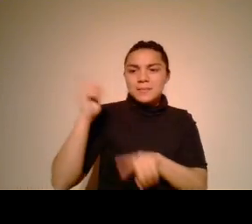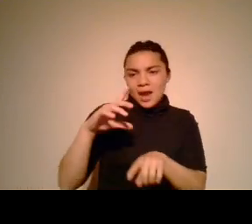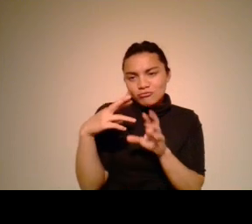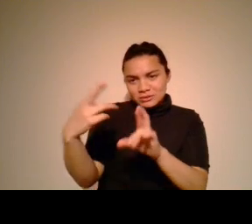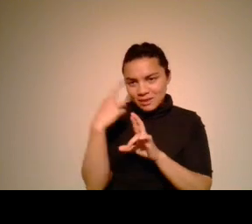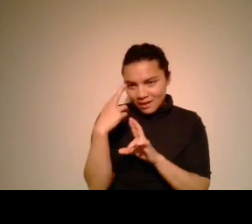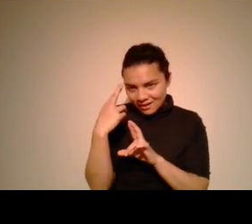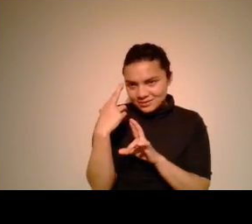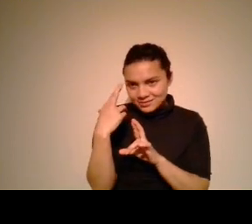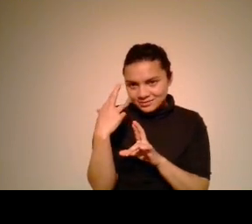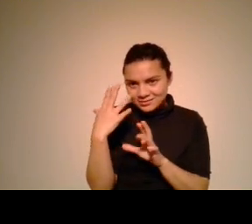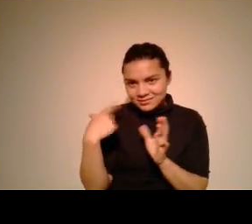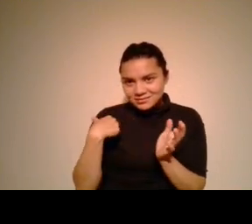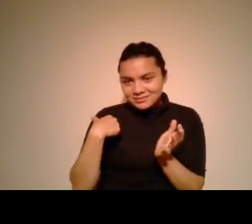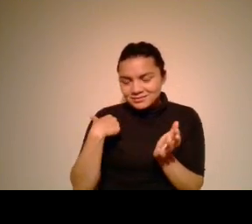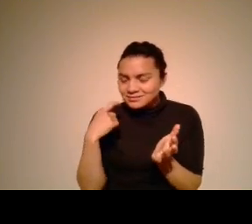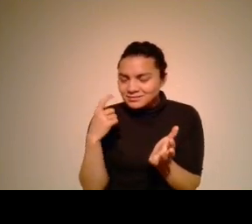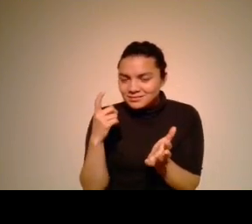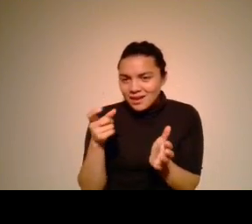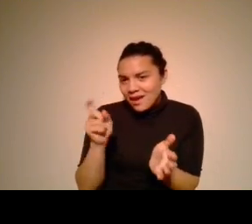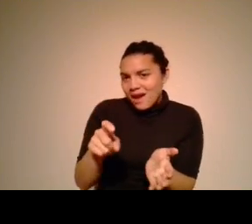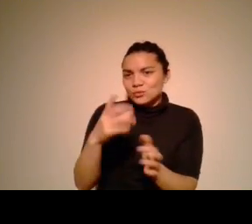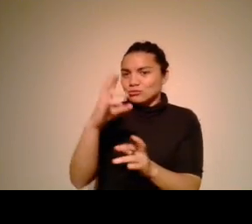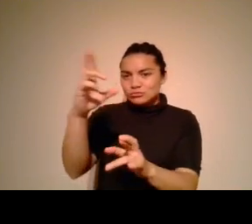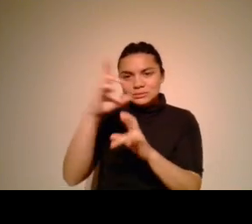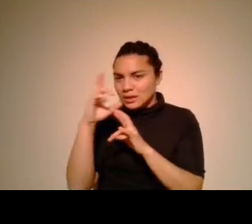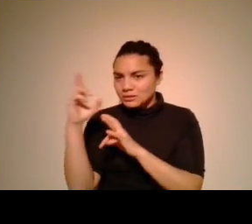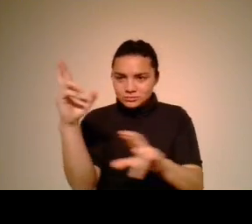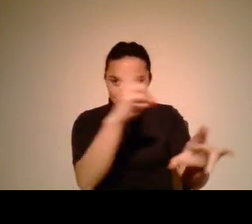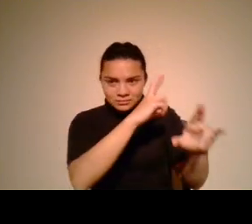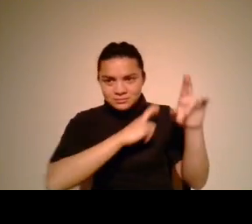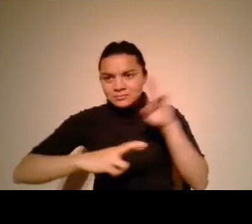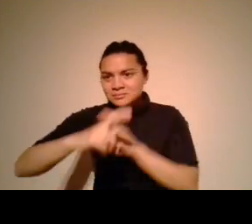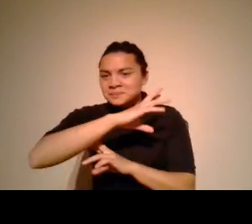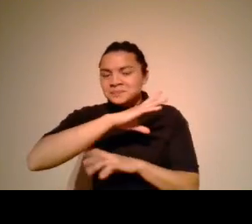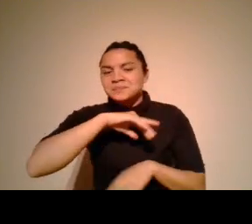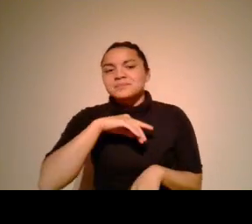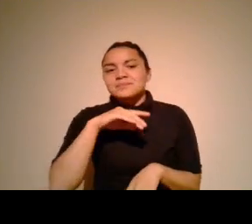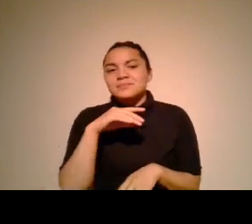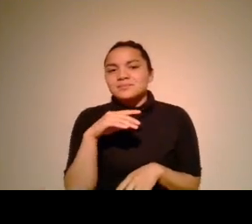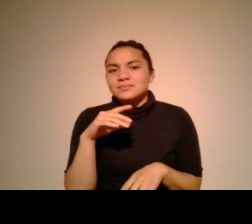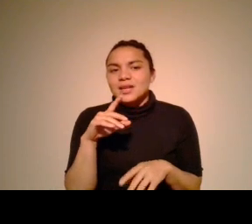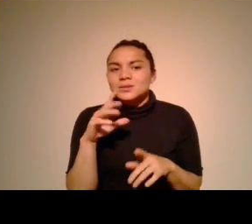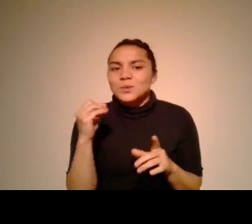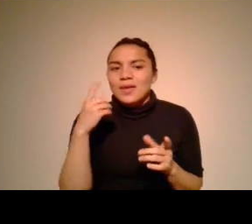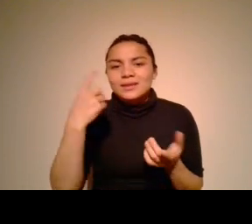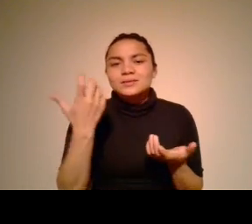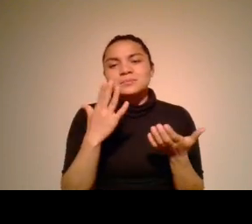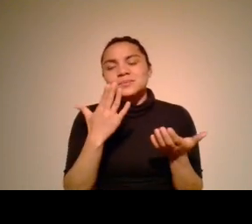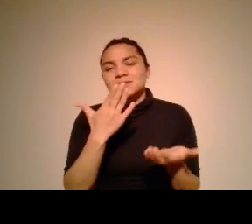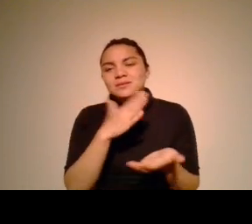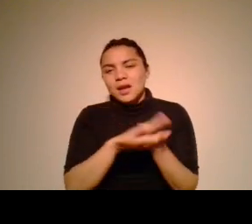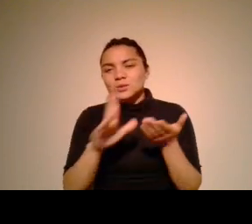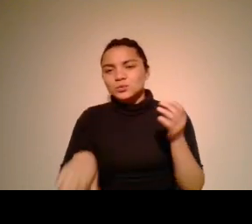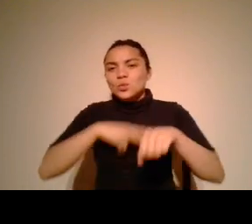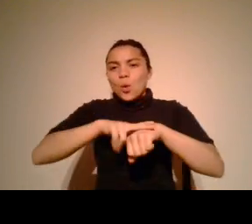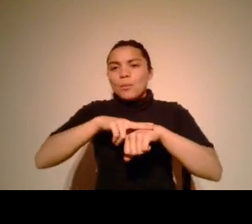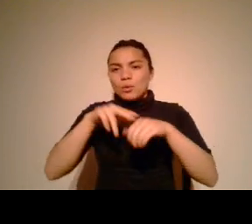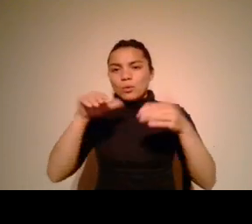of just make it a standard way of part of how you introduce yourself. The other thing that I